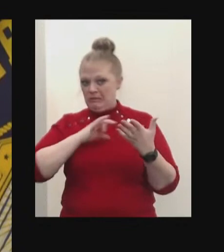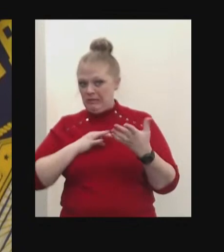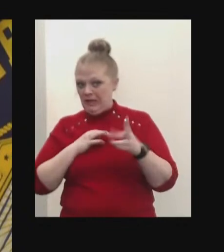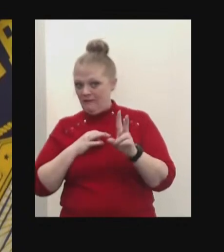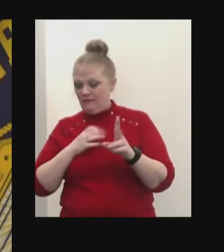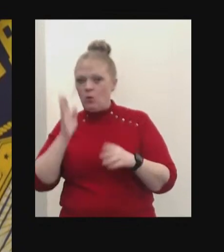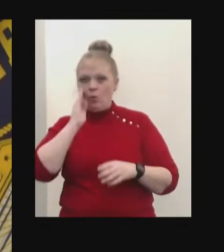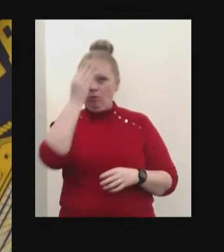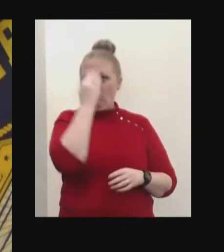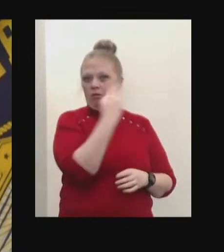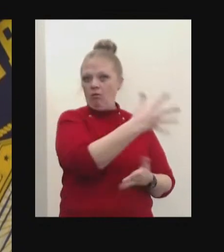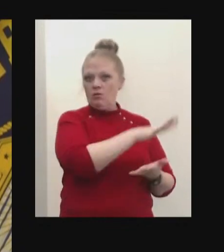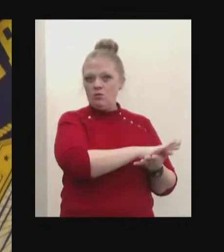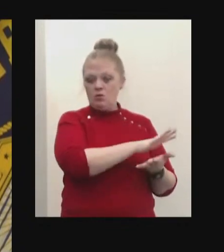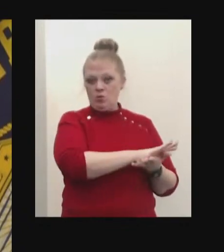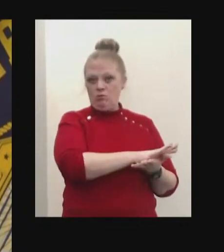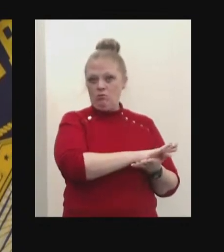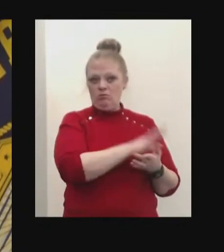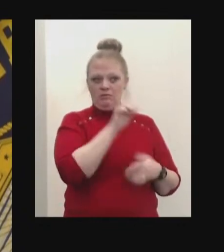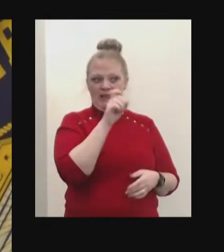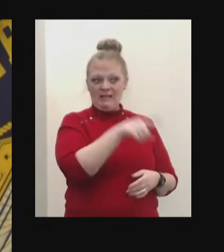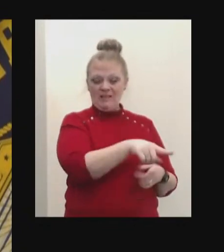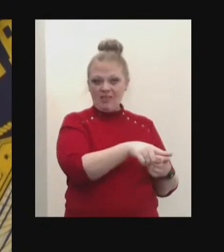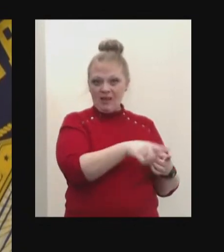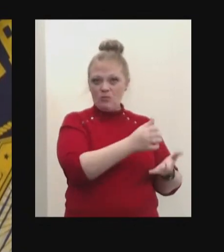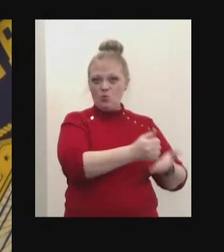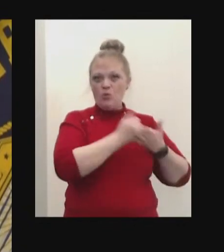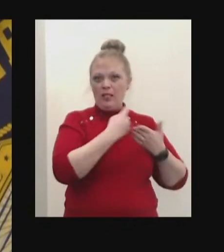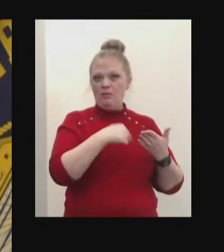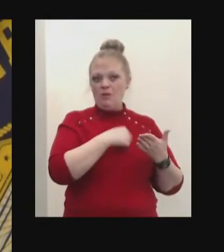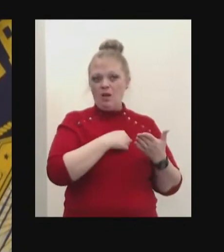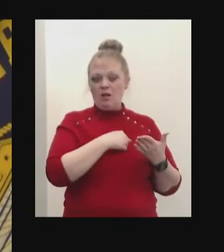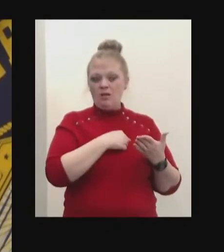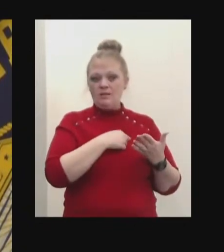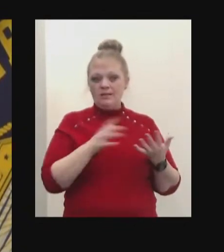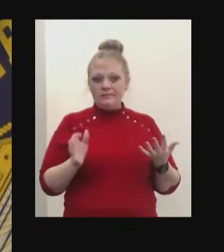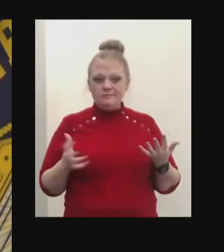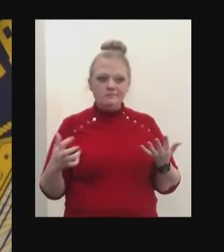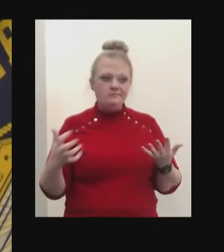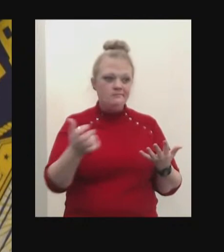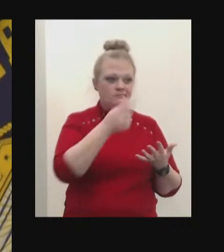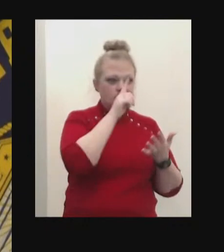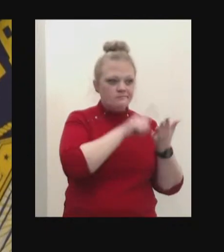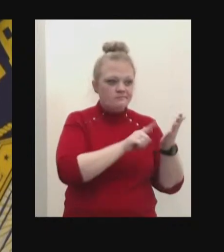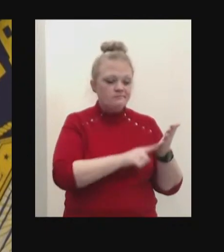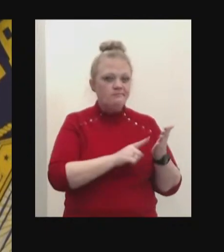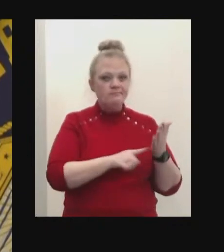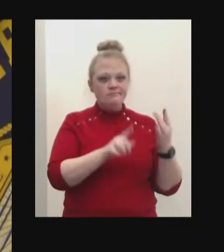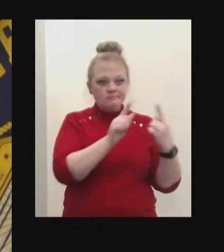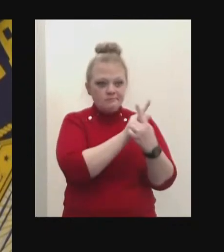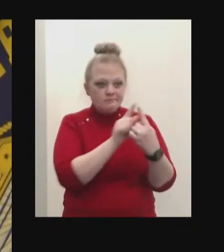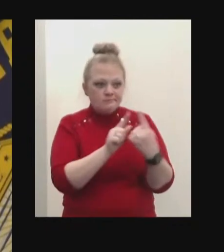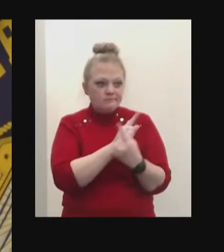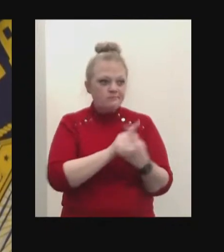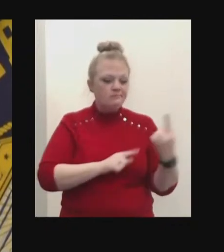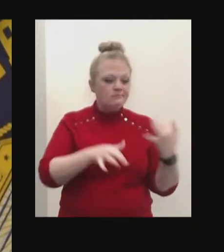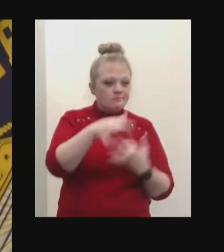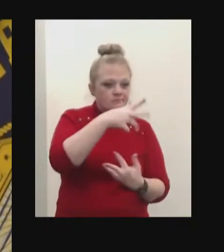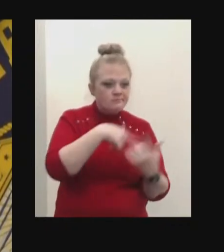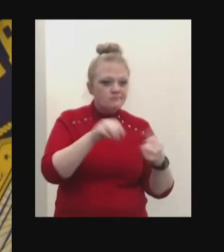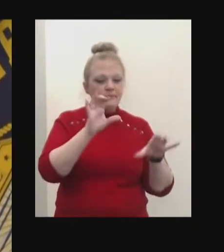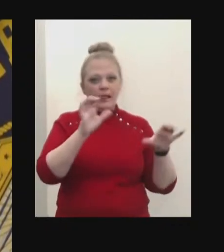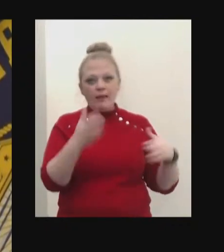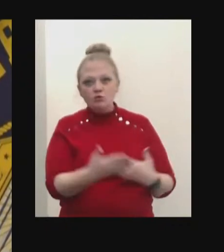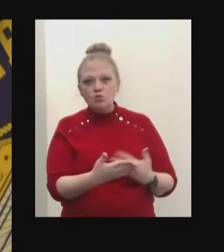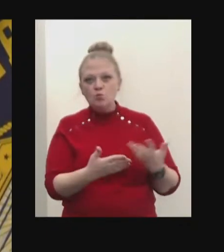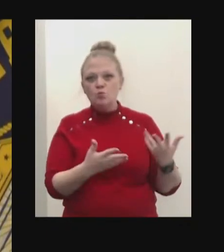the school and ask them to help us collect information about who their close contacts were in their classrooms